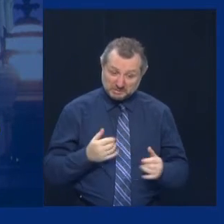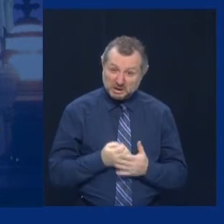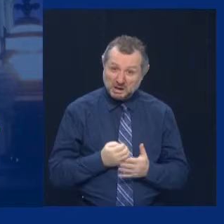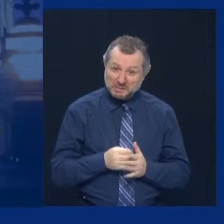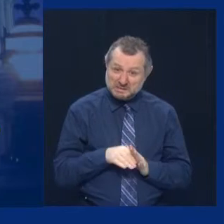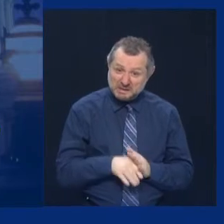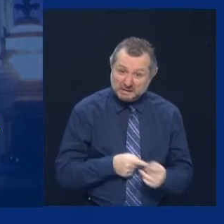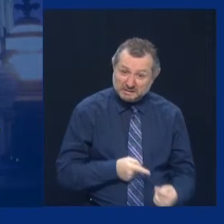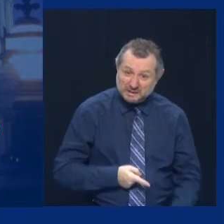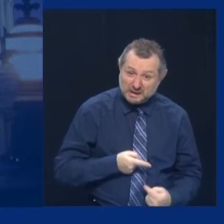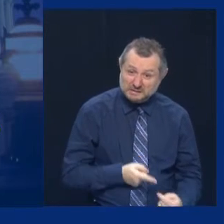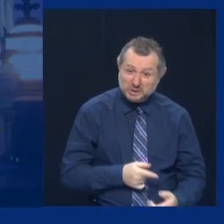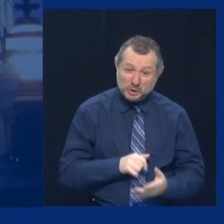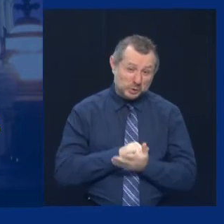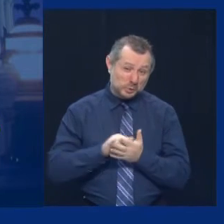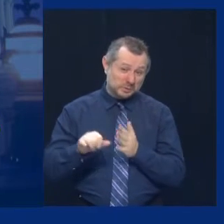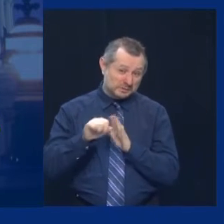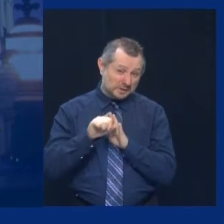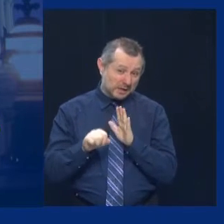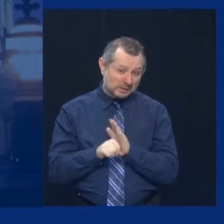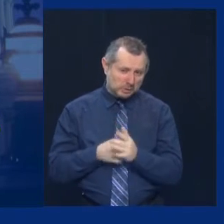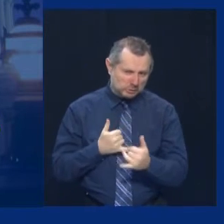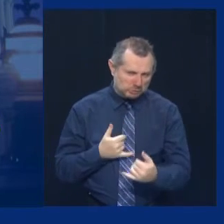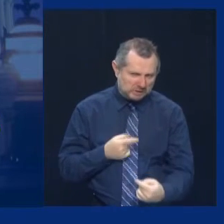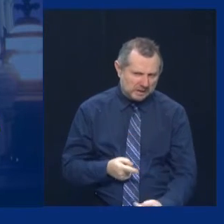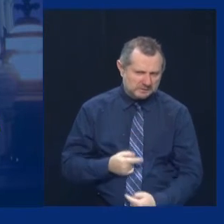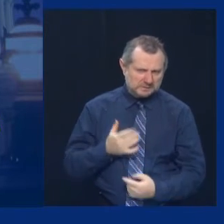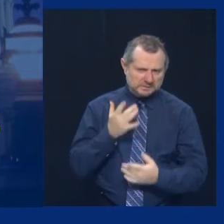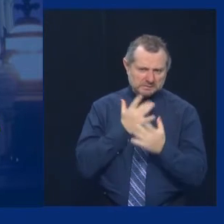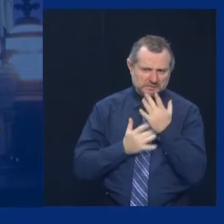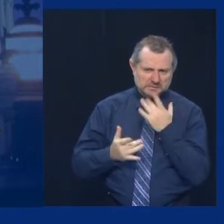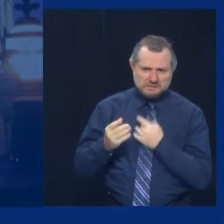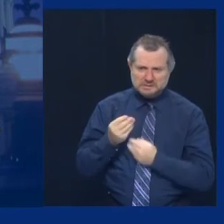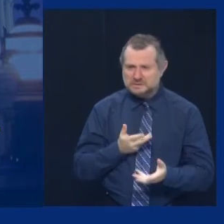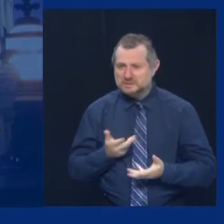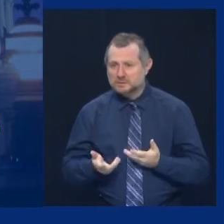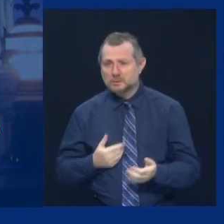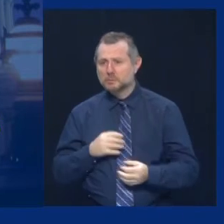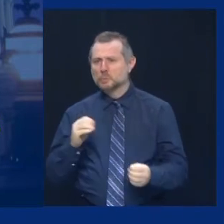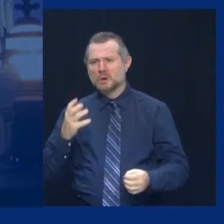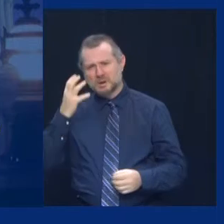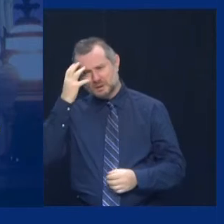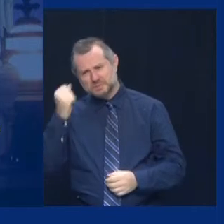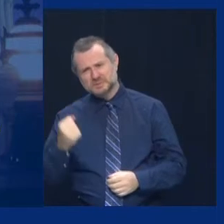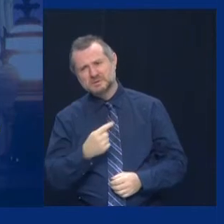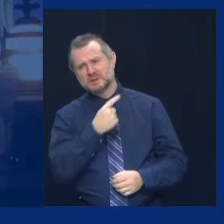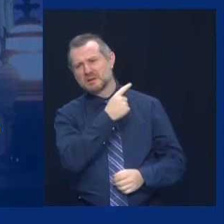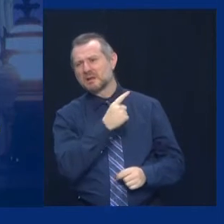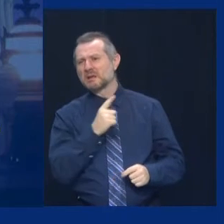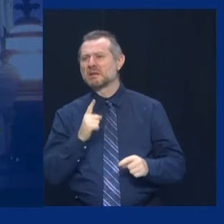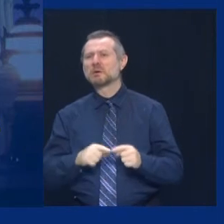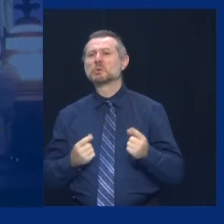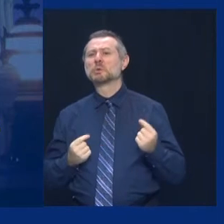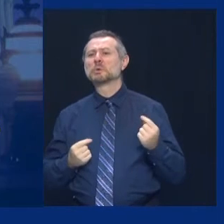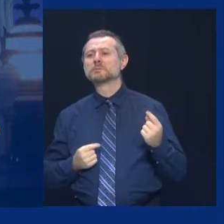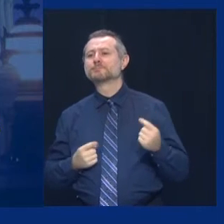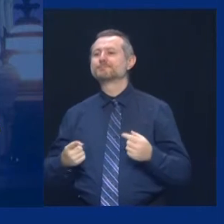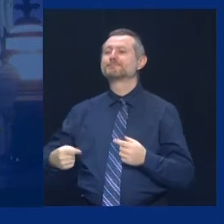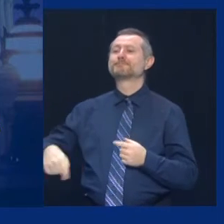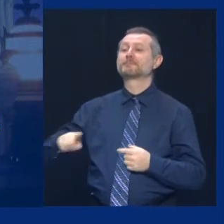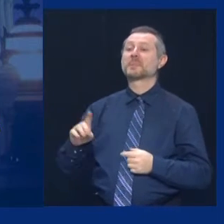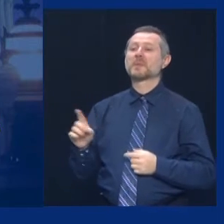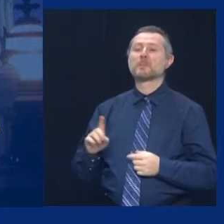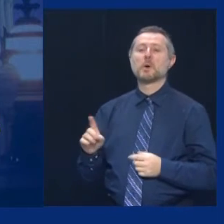is faltering. It makes no sense. What they did to the Democrats is they gave them a Sophie's